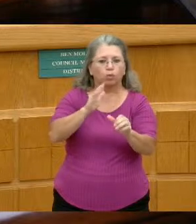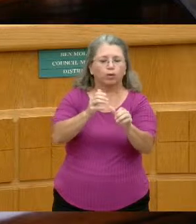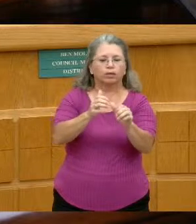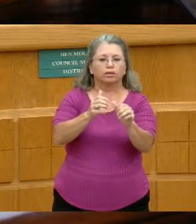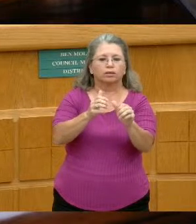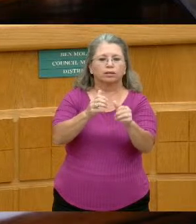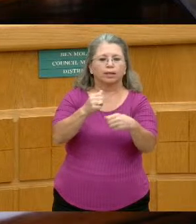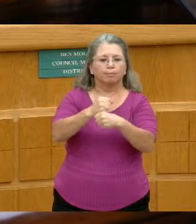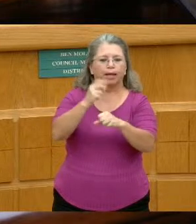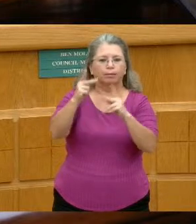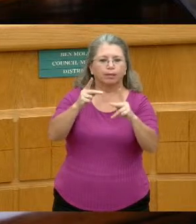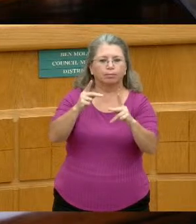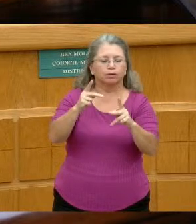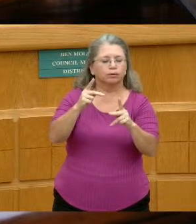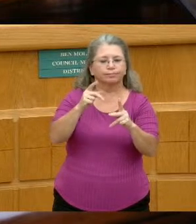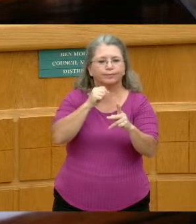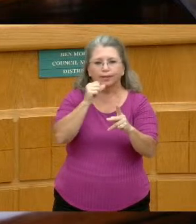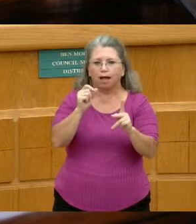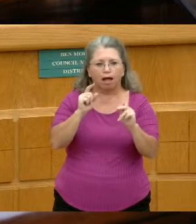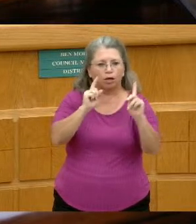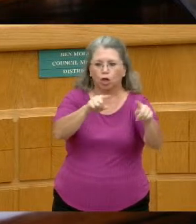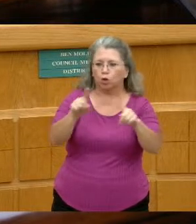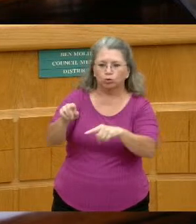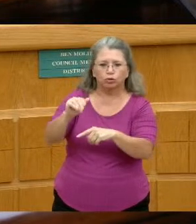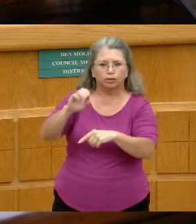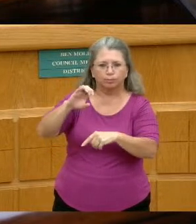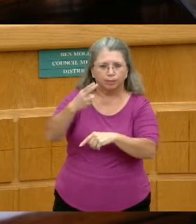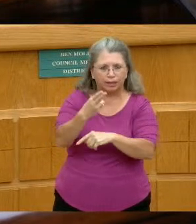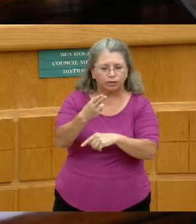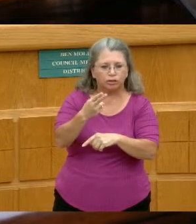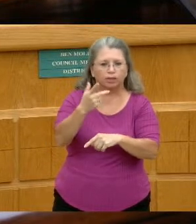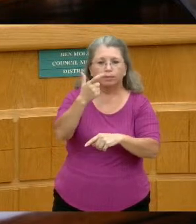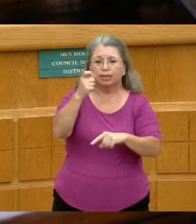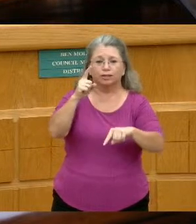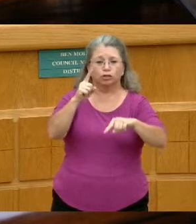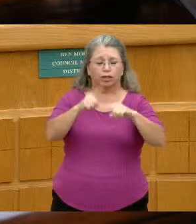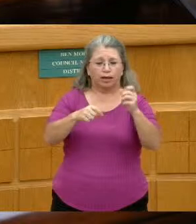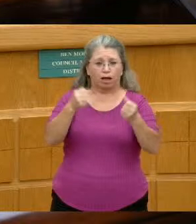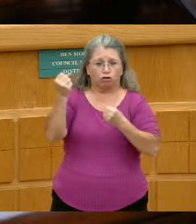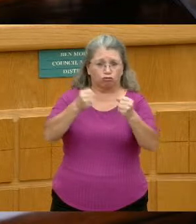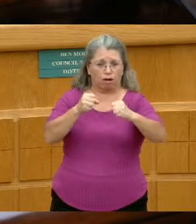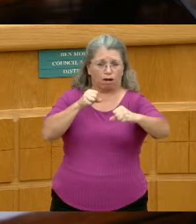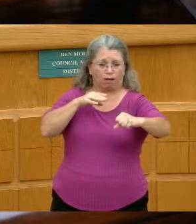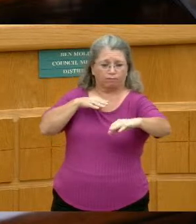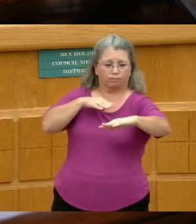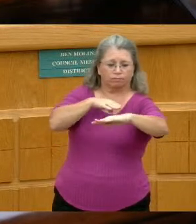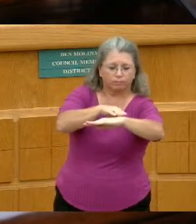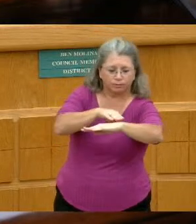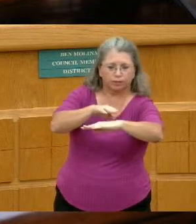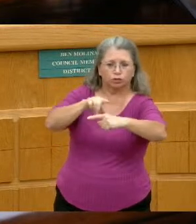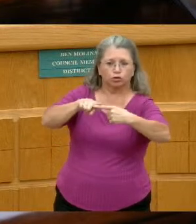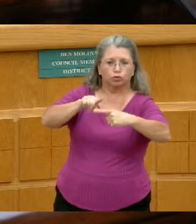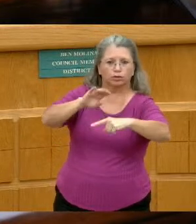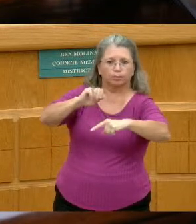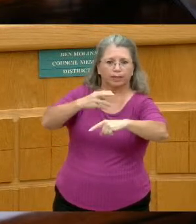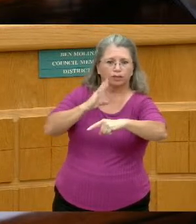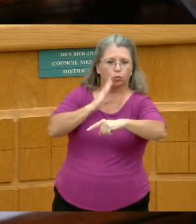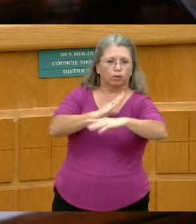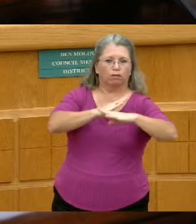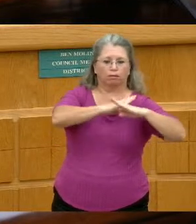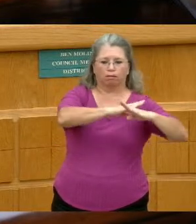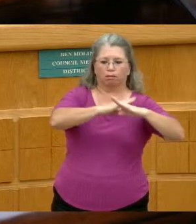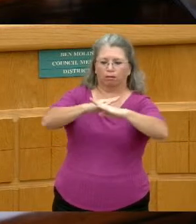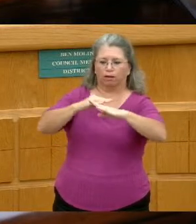able to have access, vehicular access to the park roads leading to the beach. That's the whole point. The point is